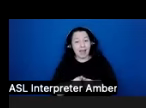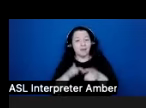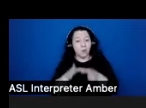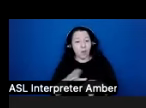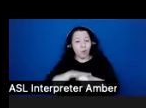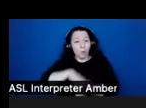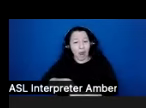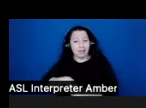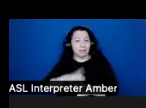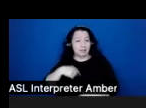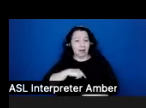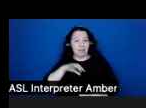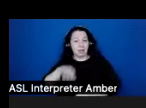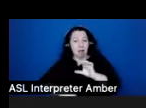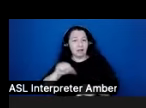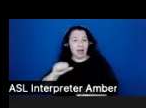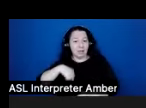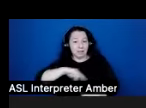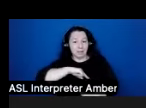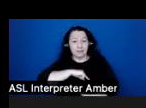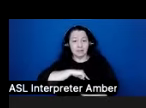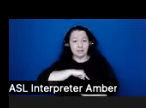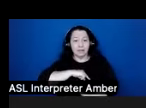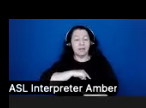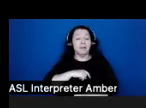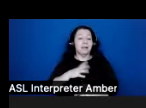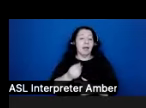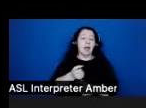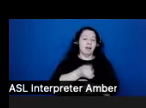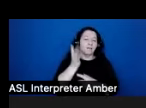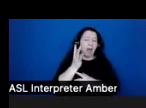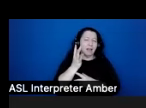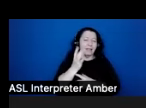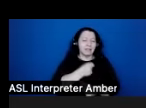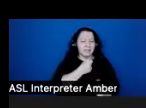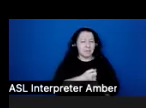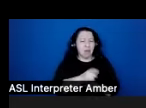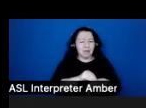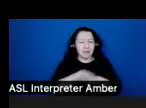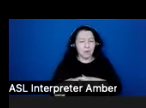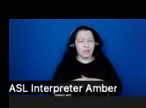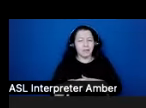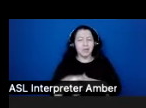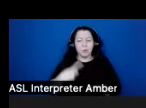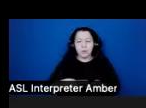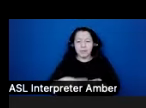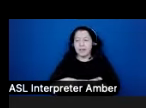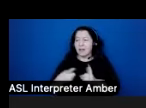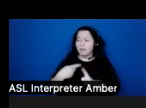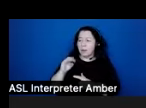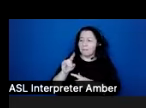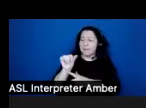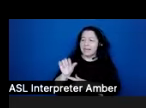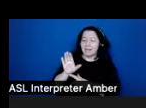That's analyzing the impact of violence. Again, like we talked really early on about like the media and the presence of sort of the violence, and also